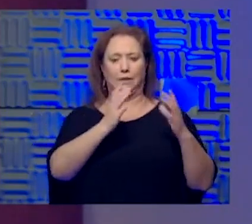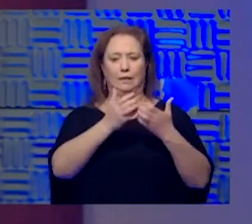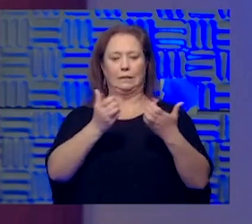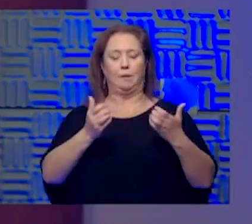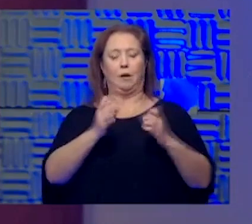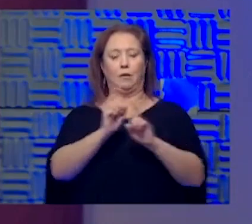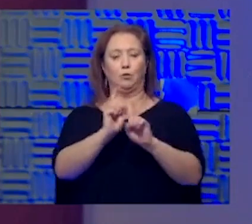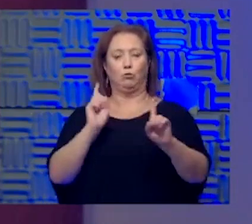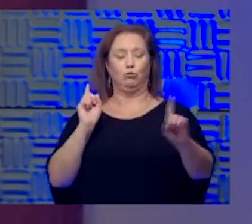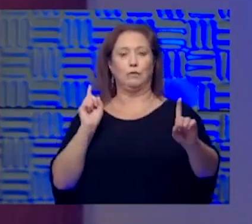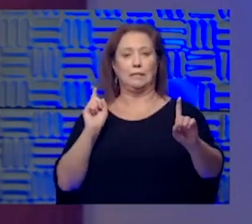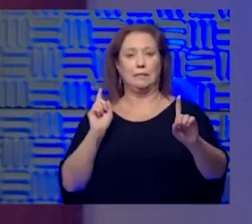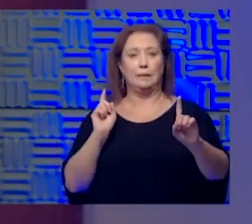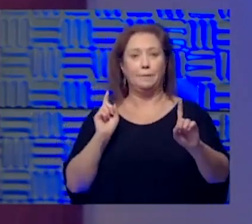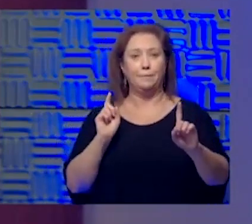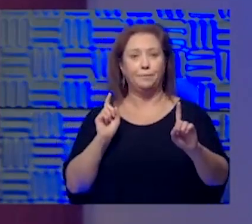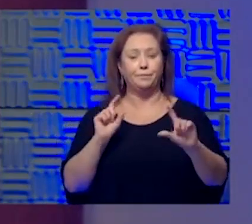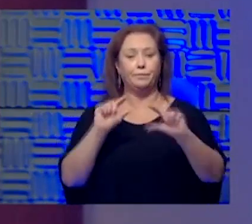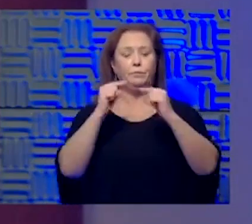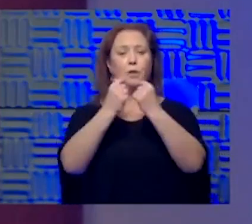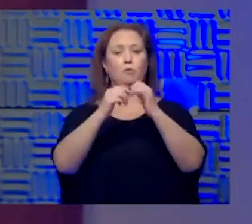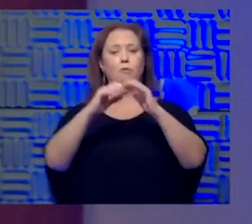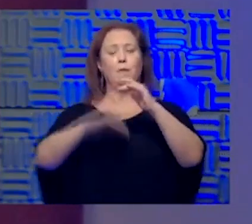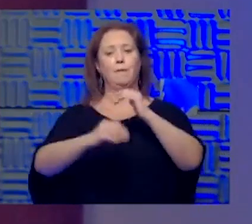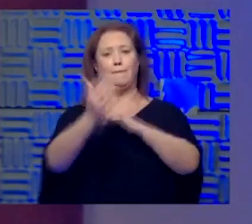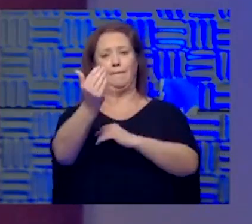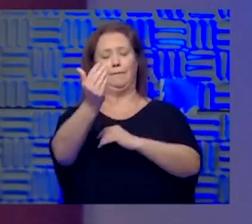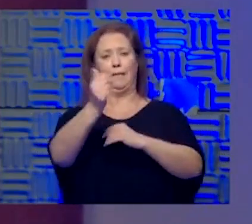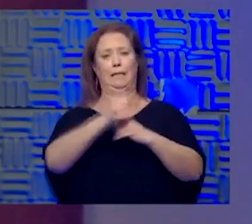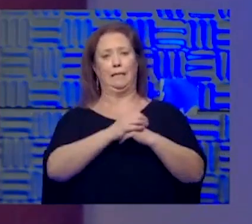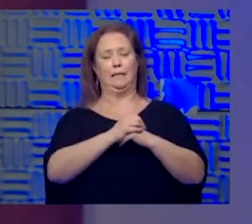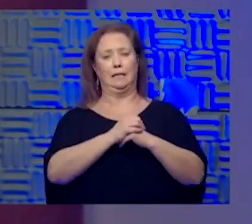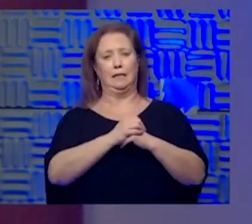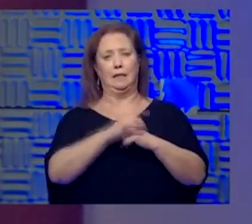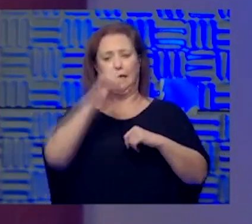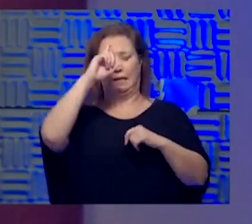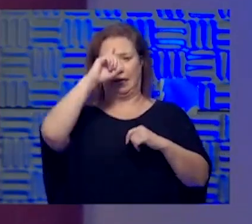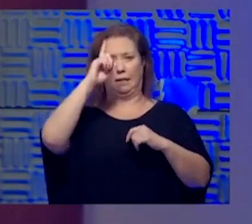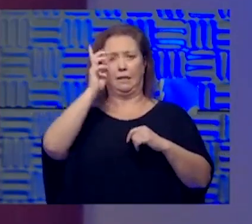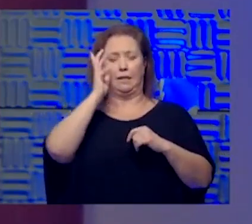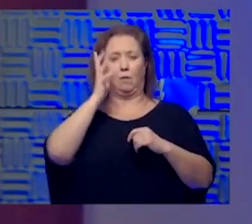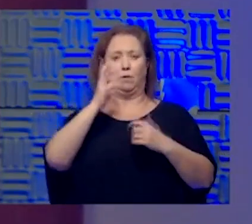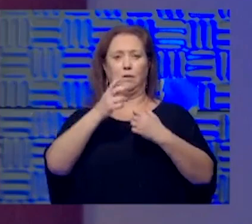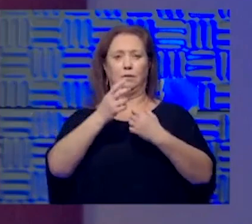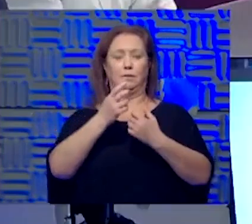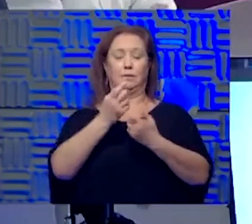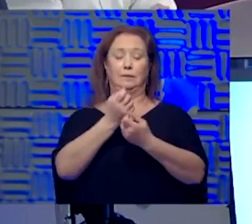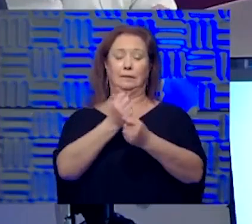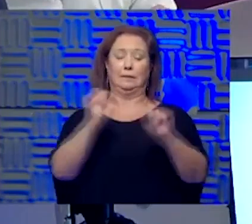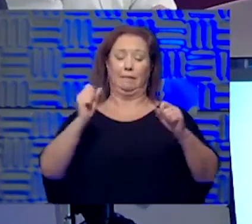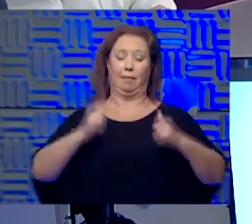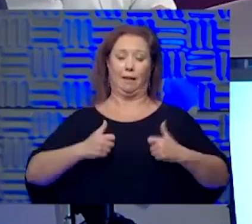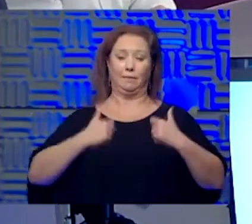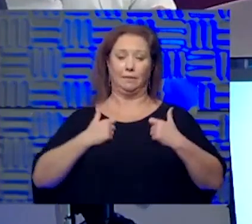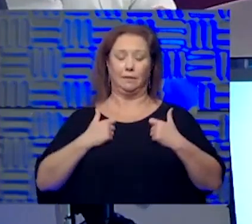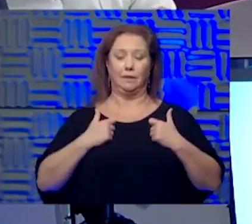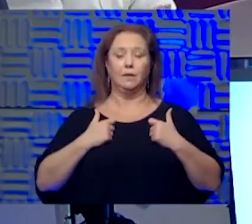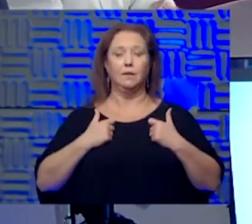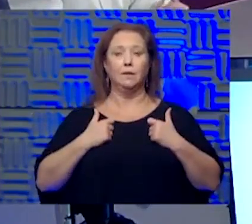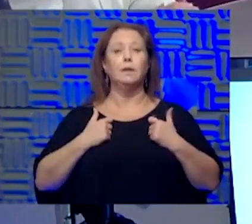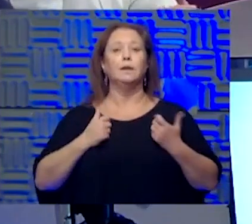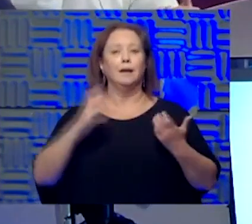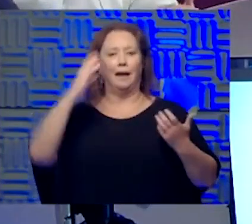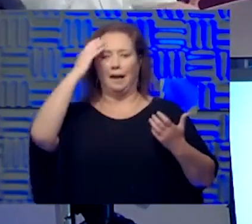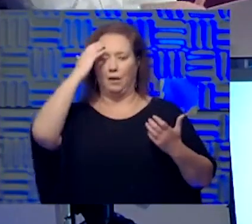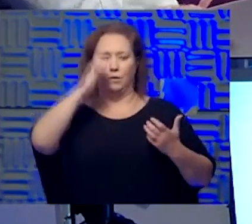you're social distancing in a group under 15. And I think that'll save lives. It's